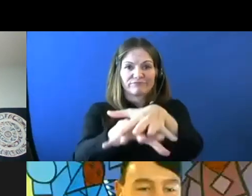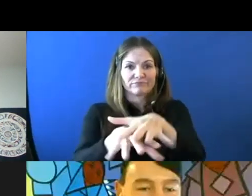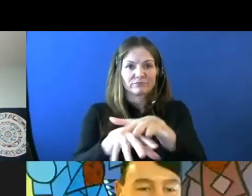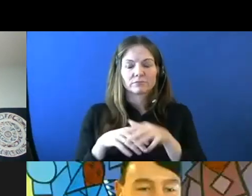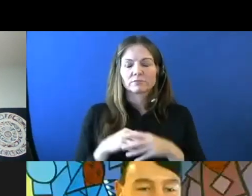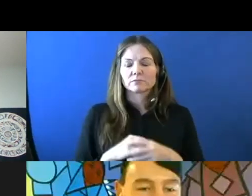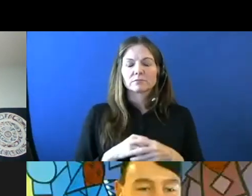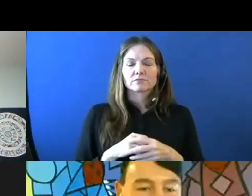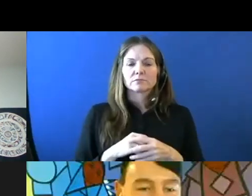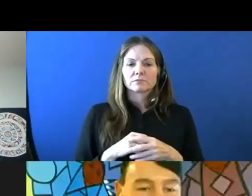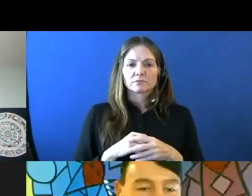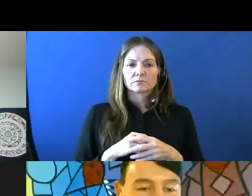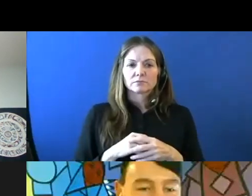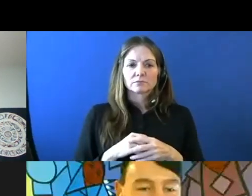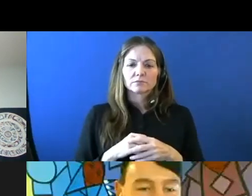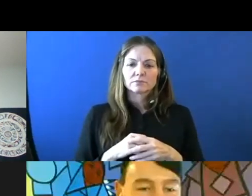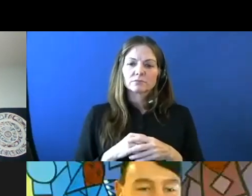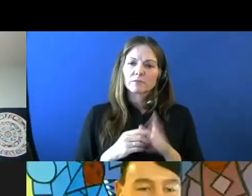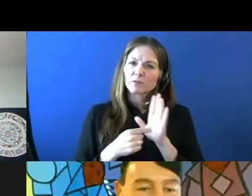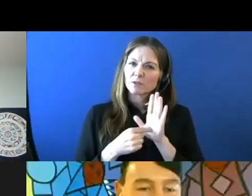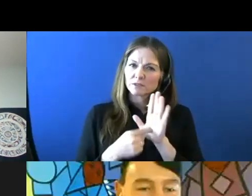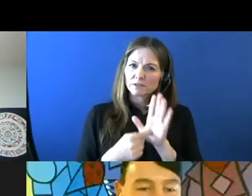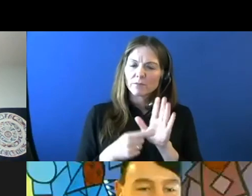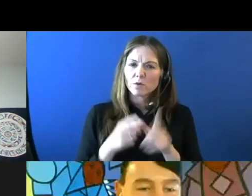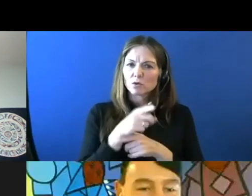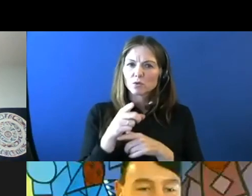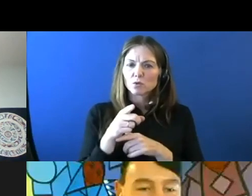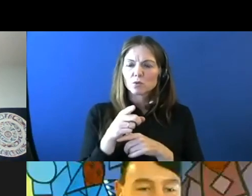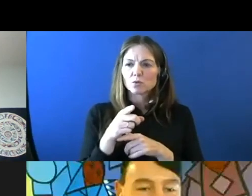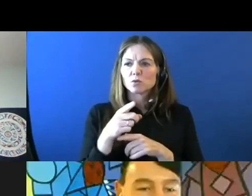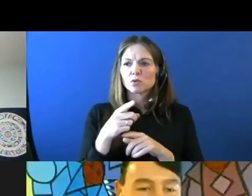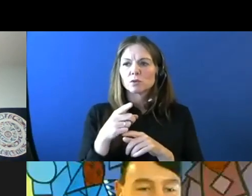really demonstrated is that we are moving away from this